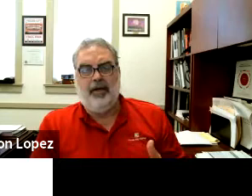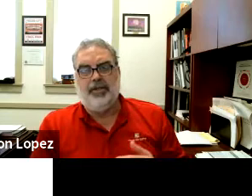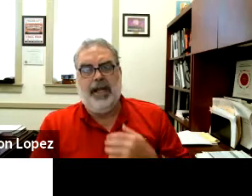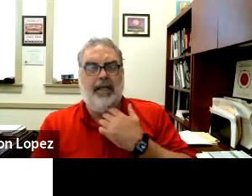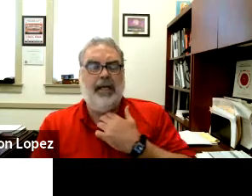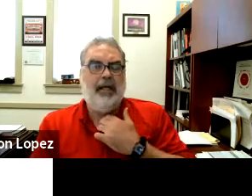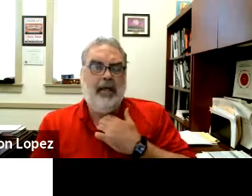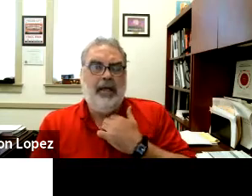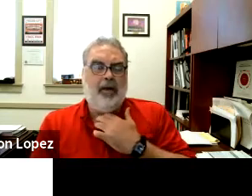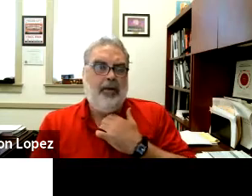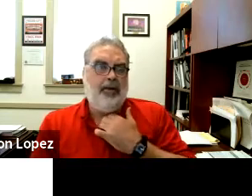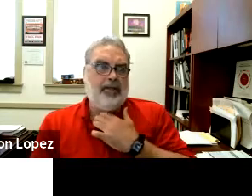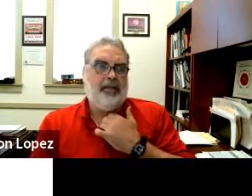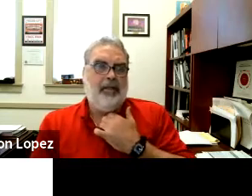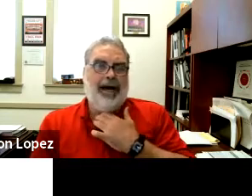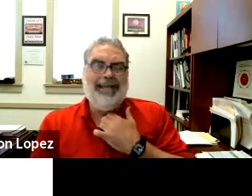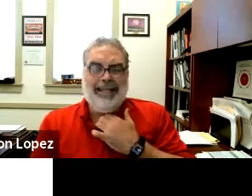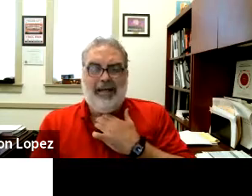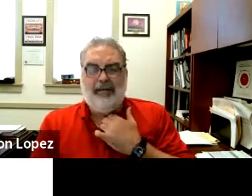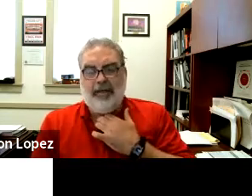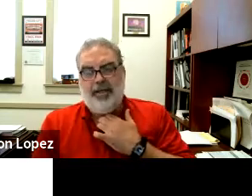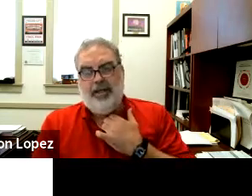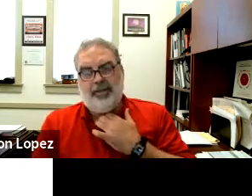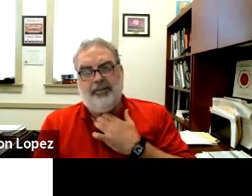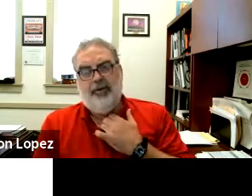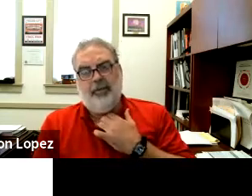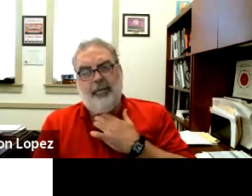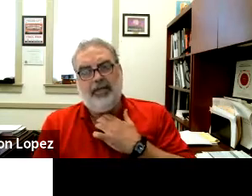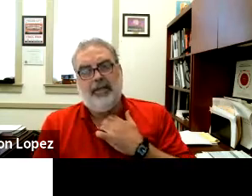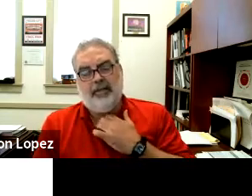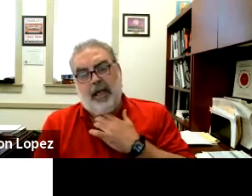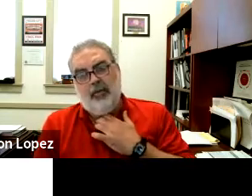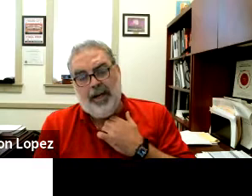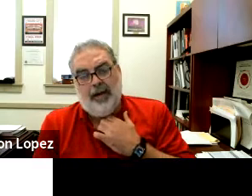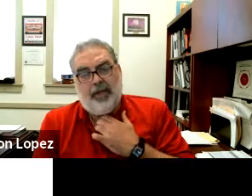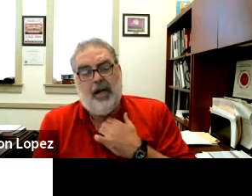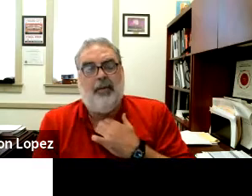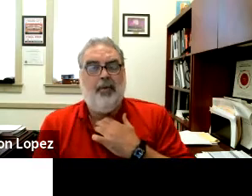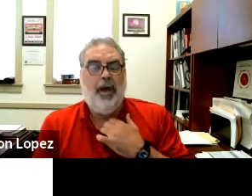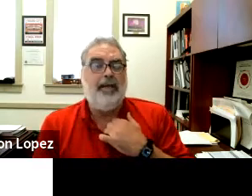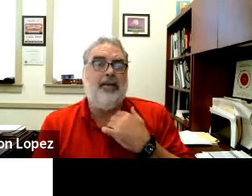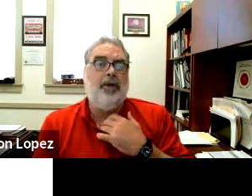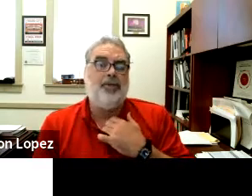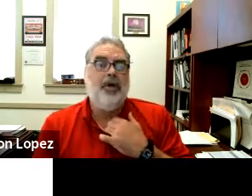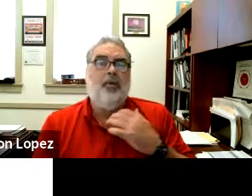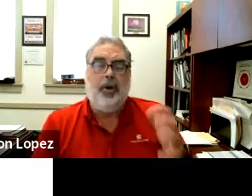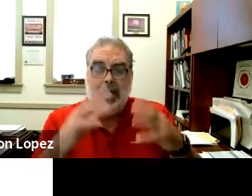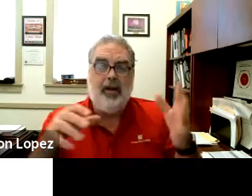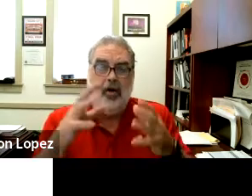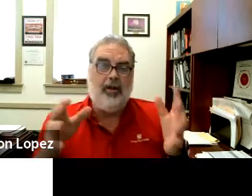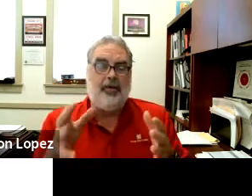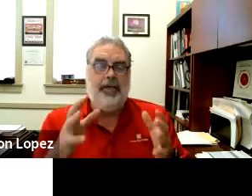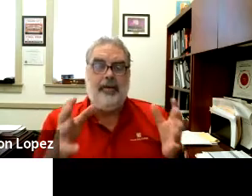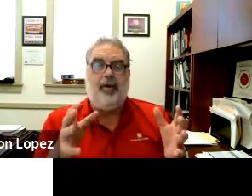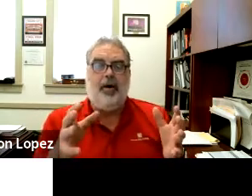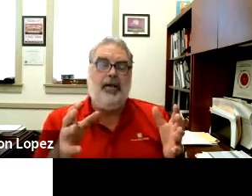that we understand that, this idea of continuous improvement means that we have to come up with ways in which we can